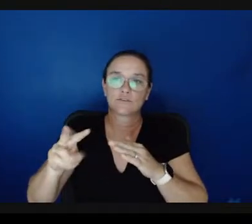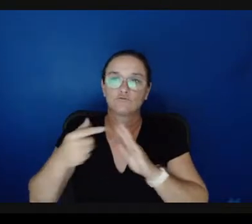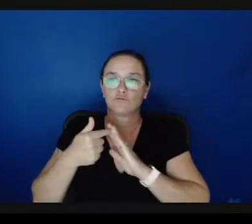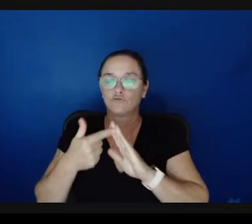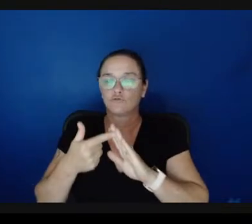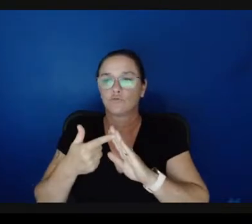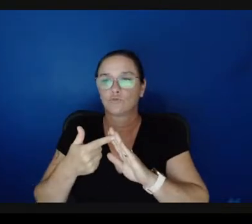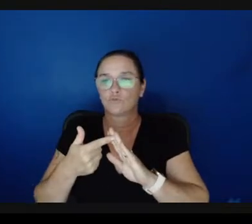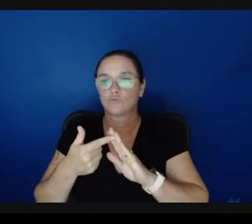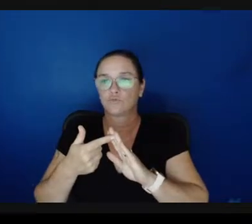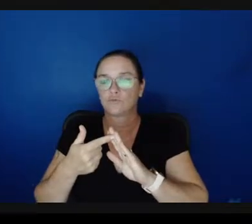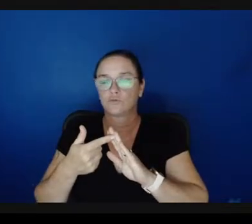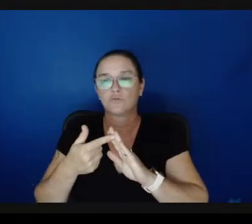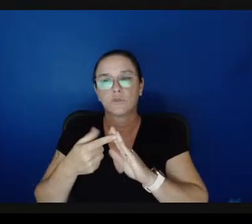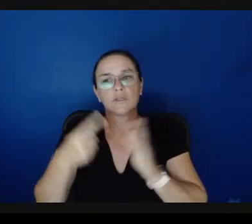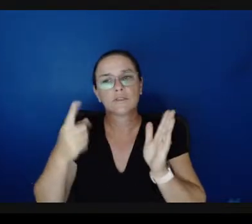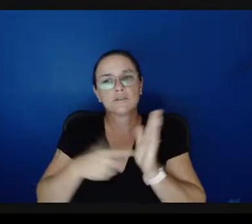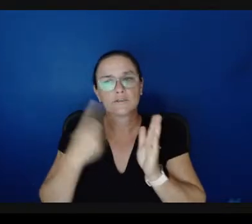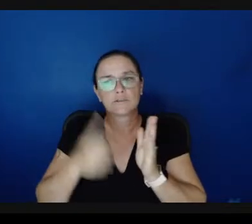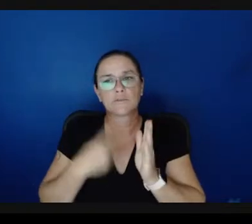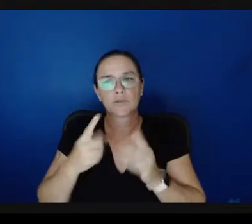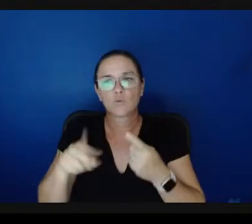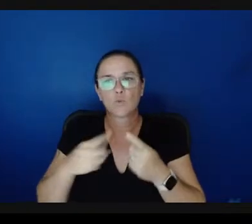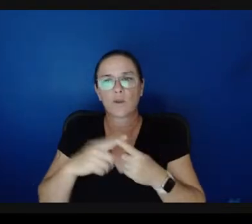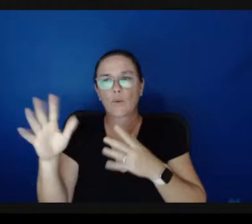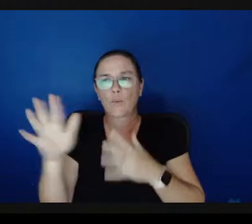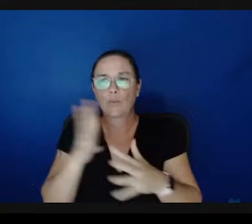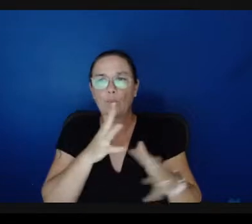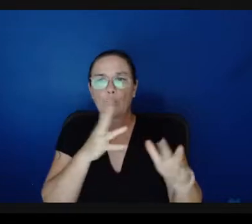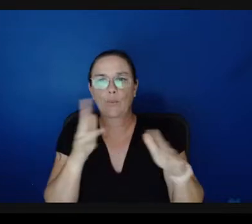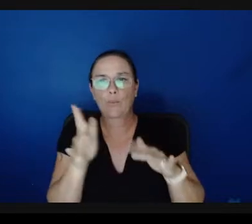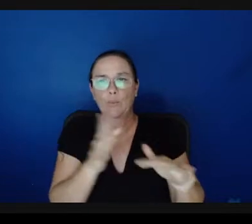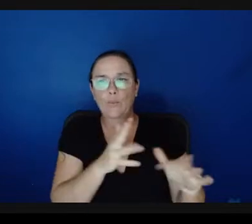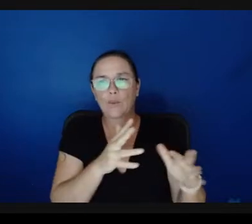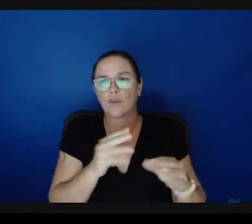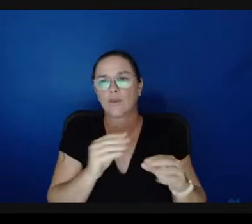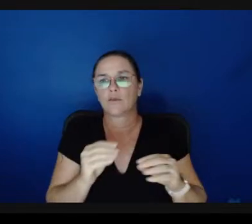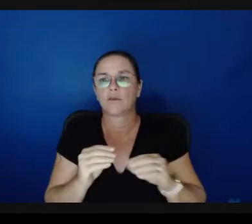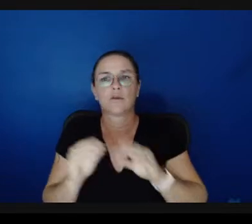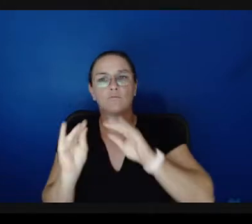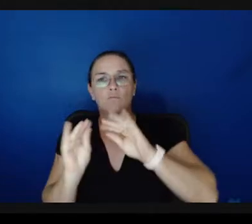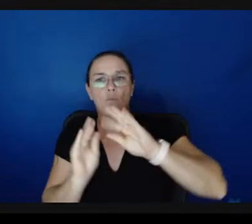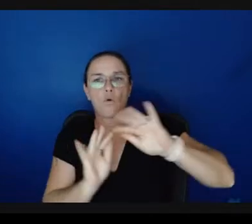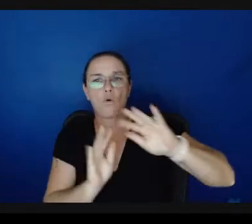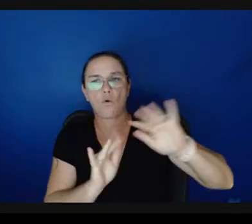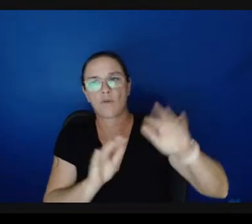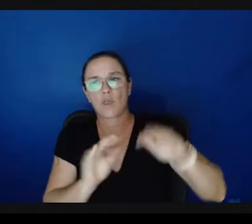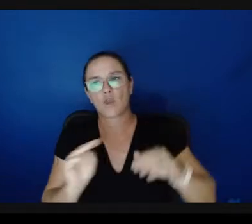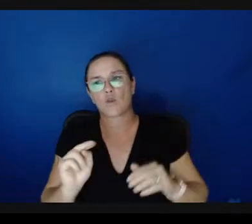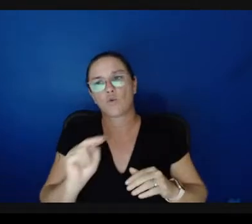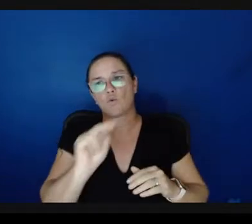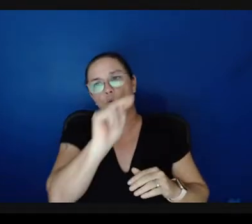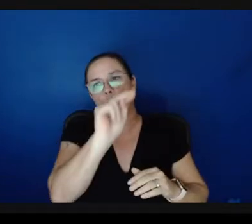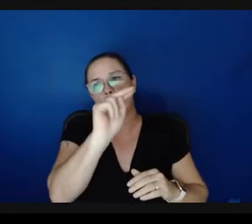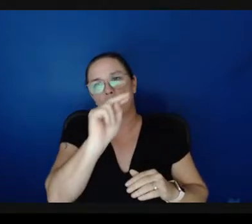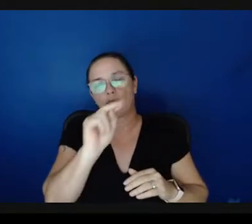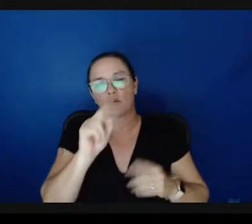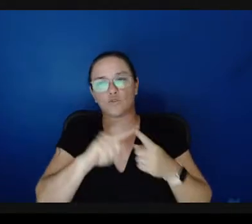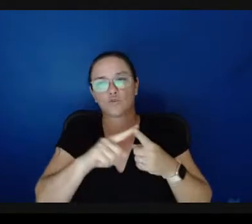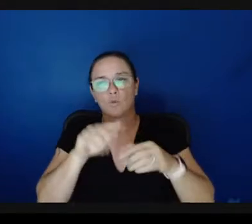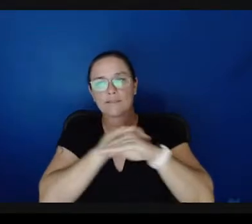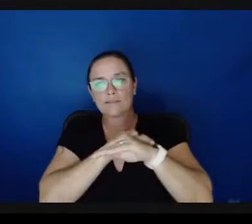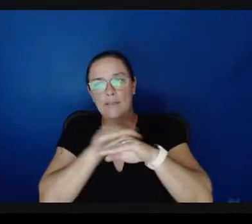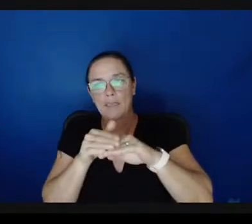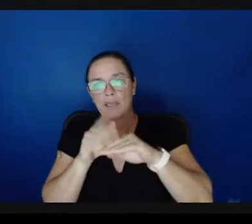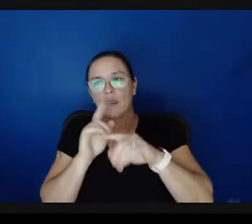that there are some times when the winds are blowing from the south, bringing some of this Vog north into the saddle region. But